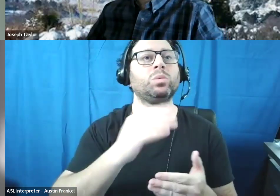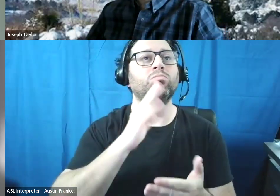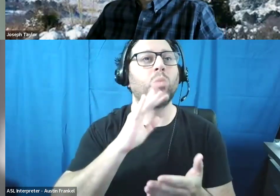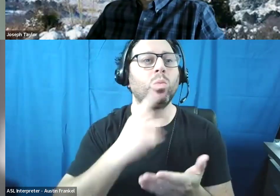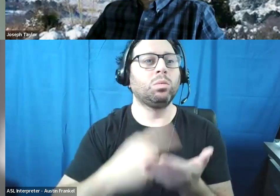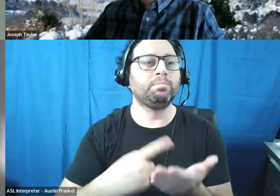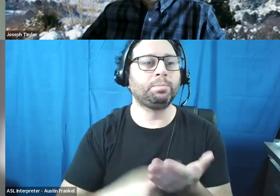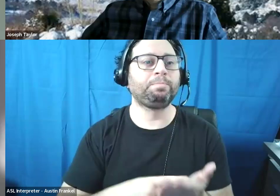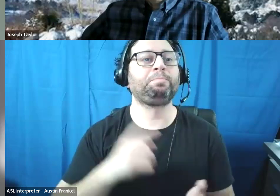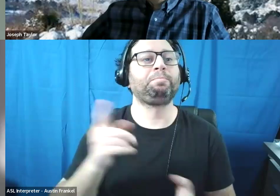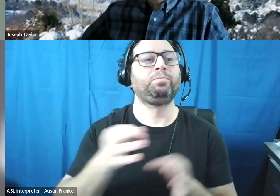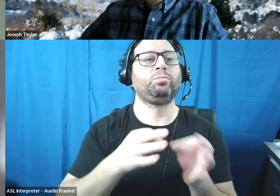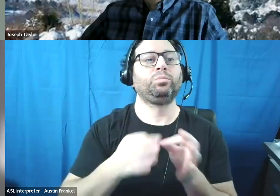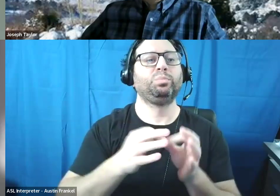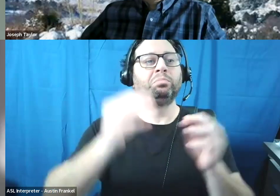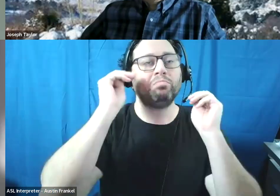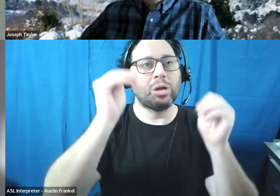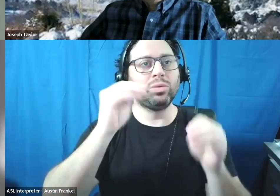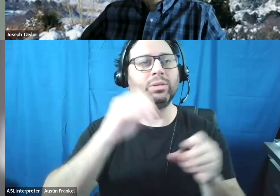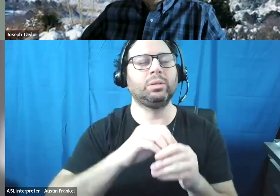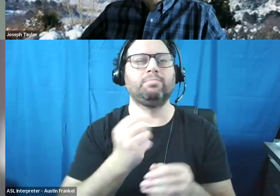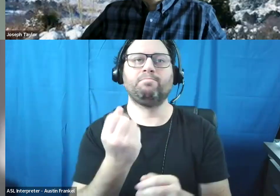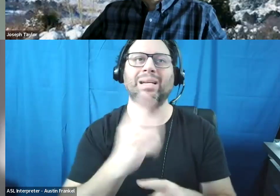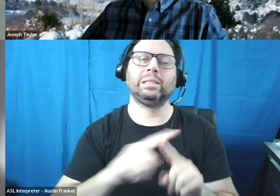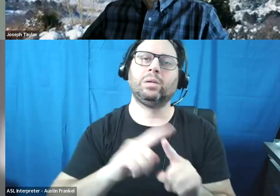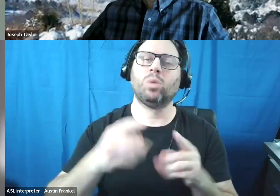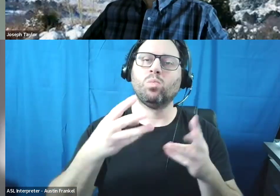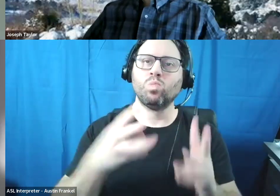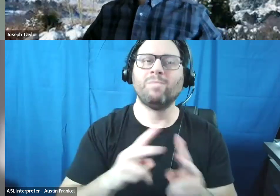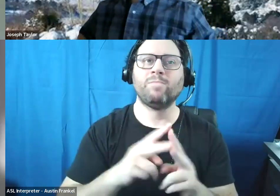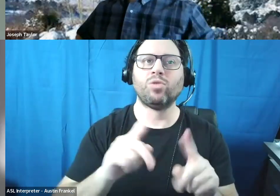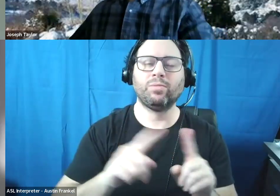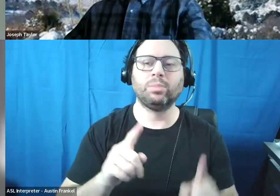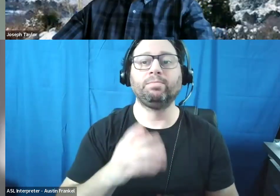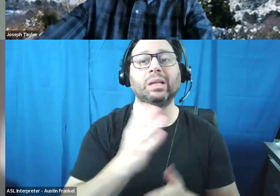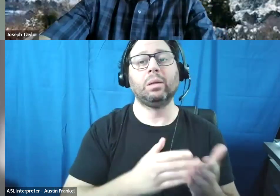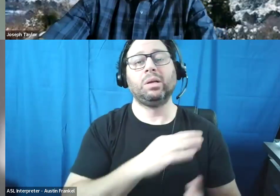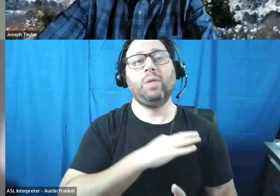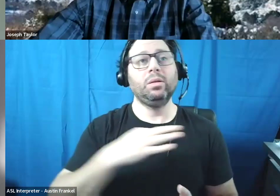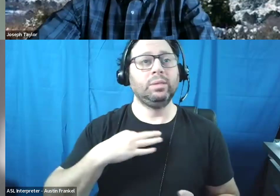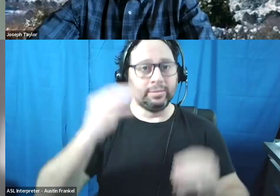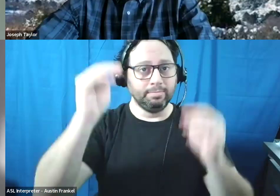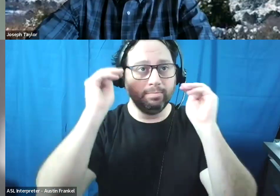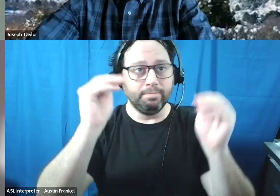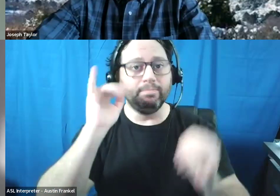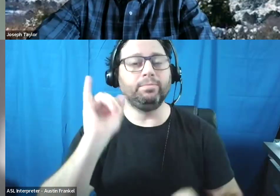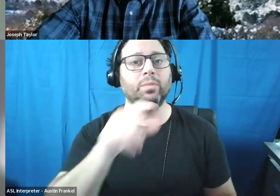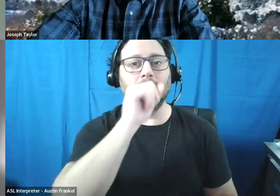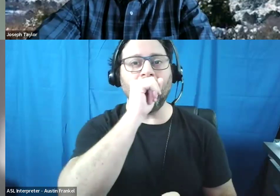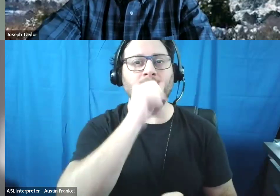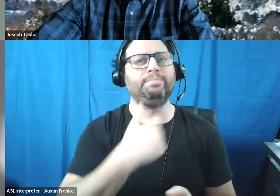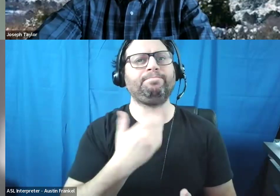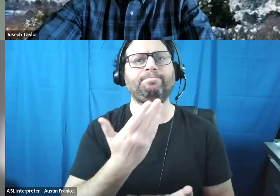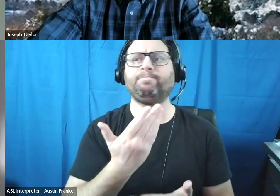described mentoring in very different ways. Some were faculty mentoring that had kind of